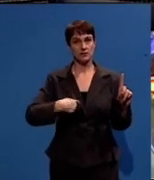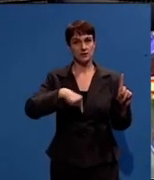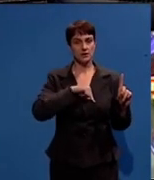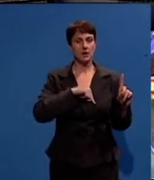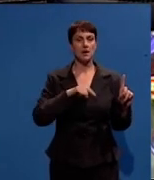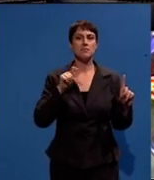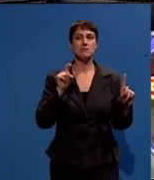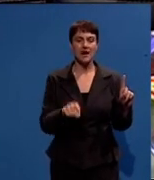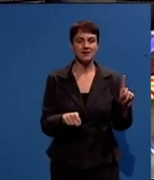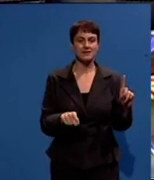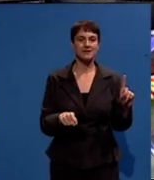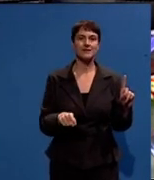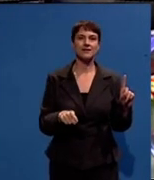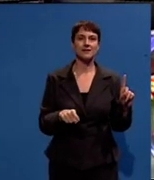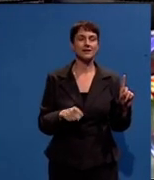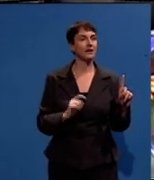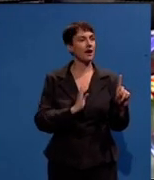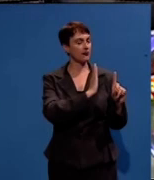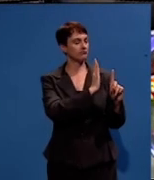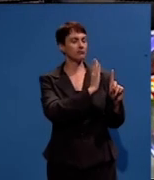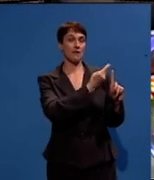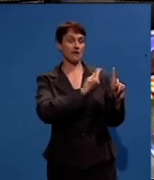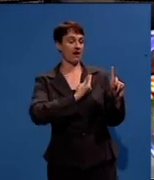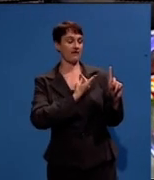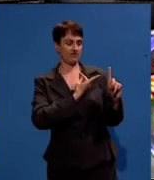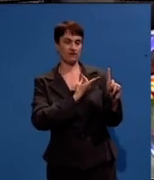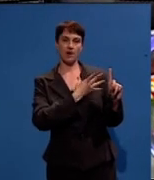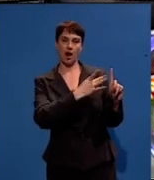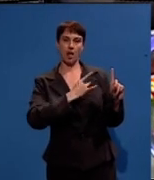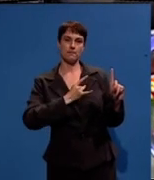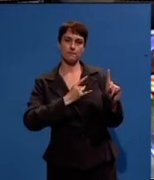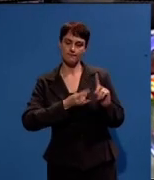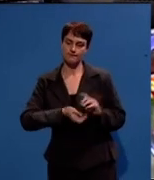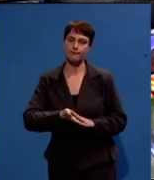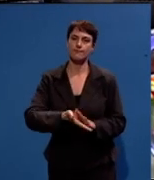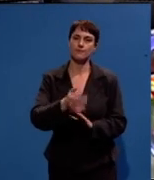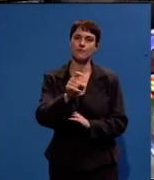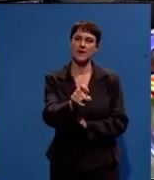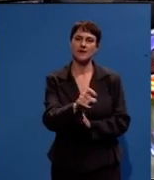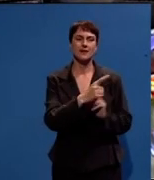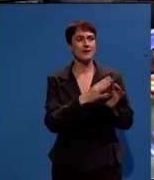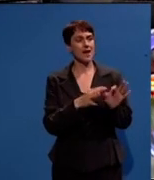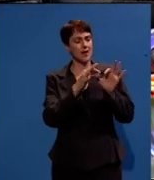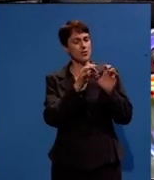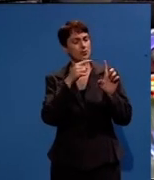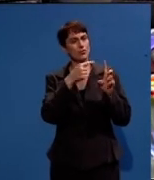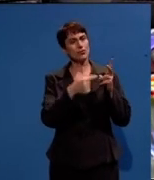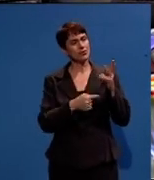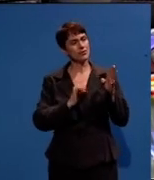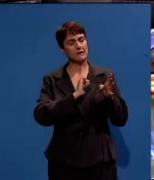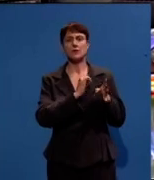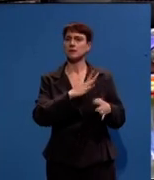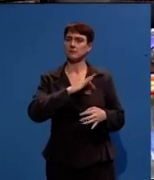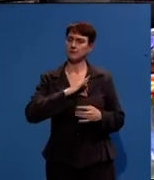legacy and ensure that his values and his legacy is actually maintained. I mean, this